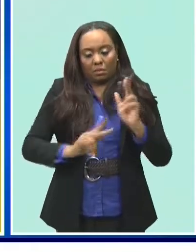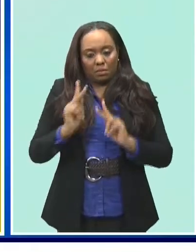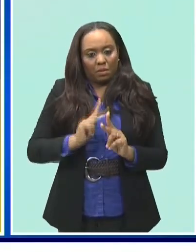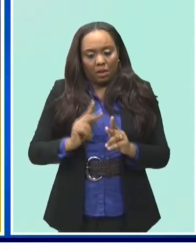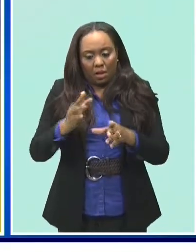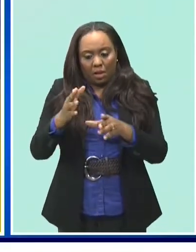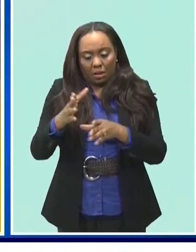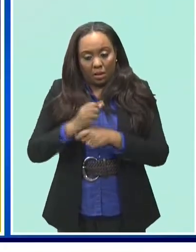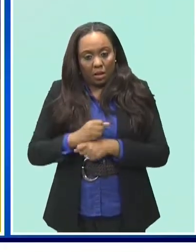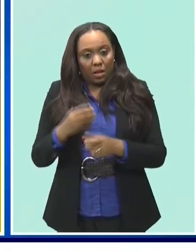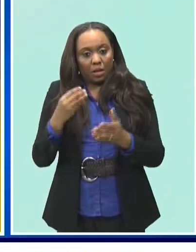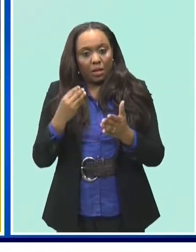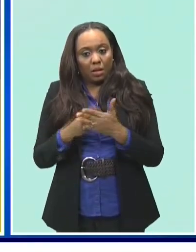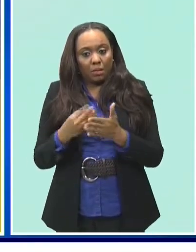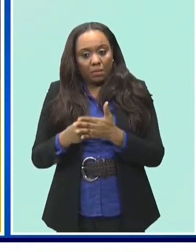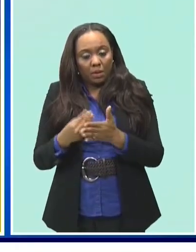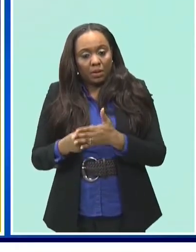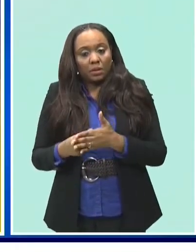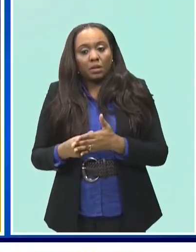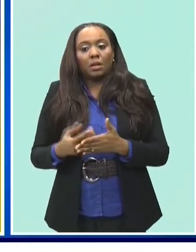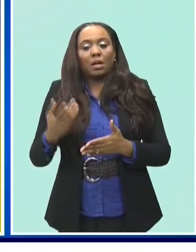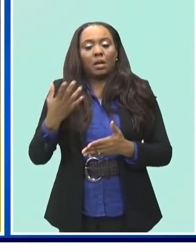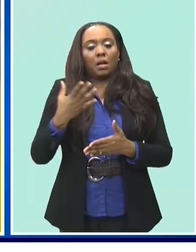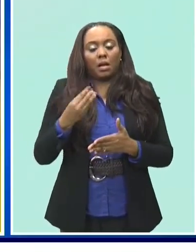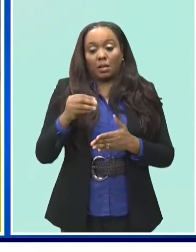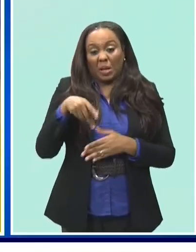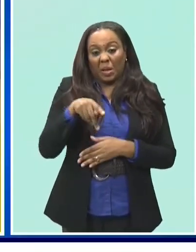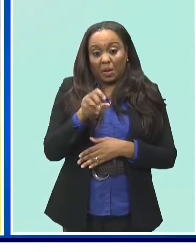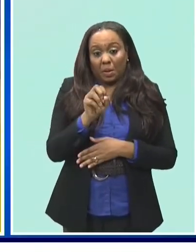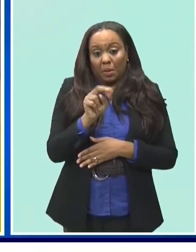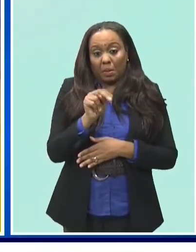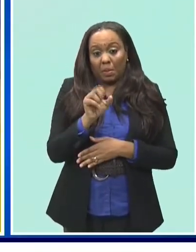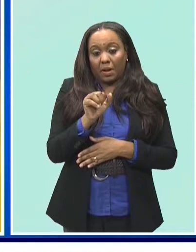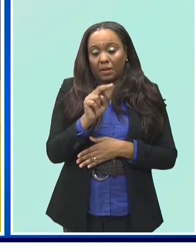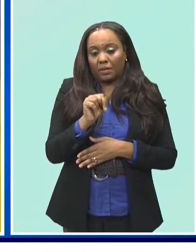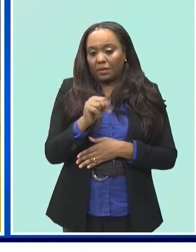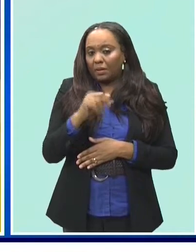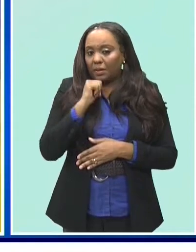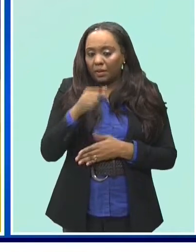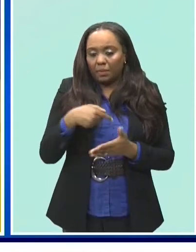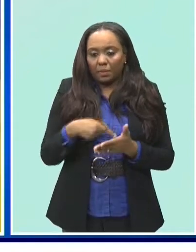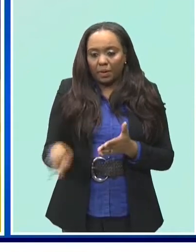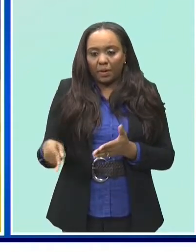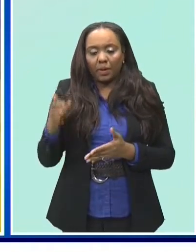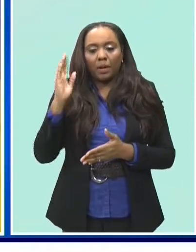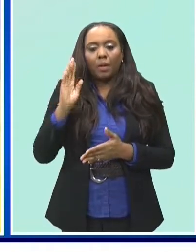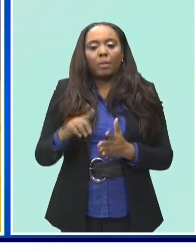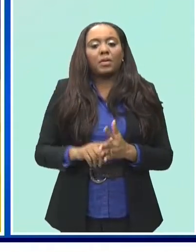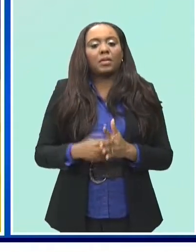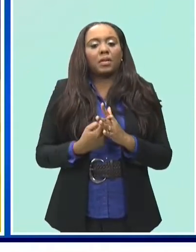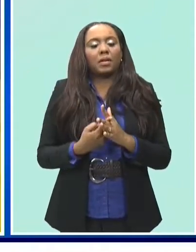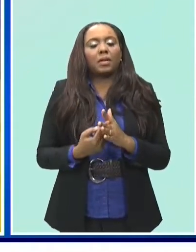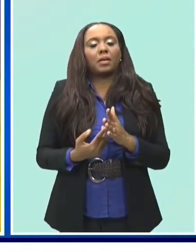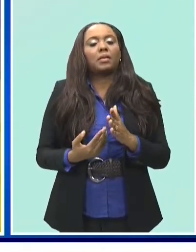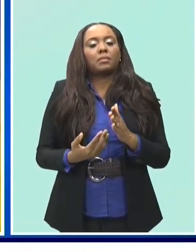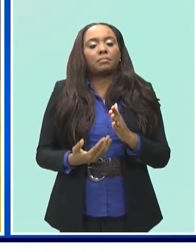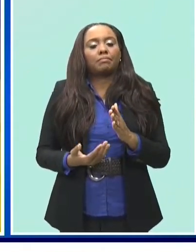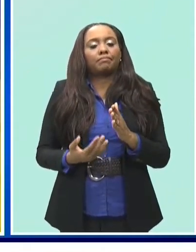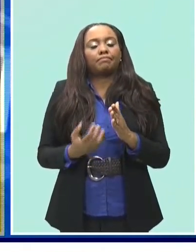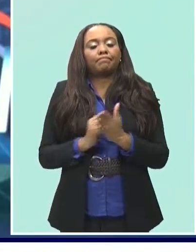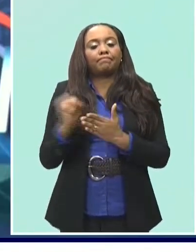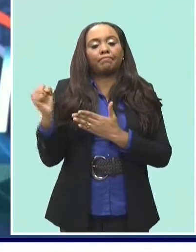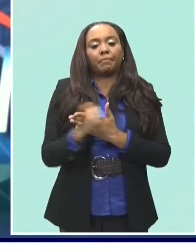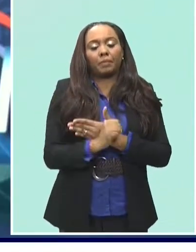are receiving invalidity pension and whose pensions were abated by the Treasury should have their pensions reinstated with effect from September